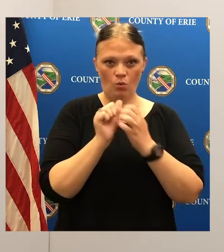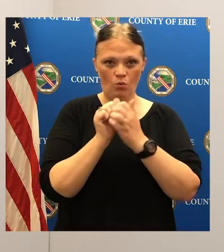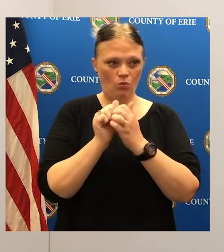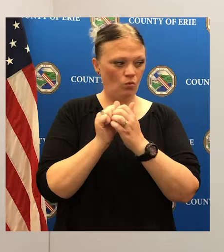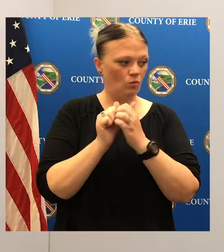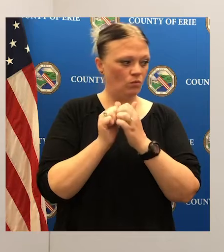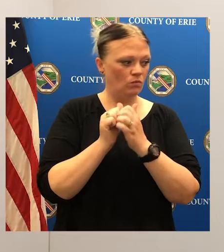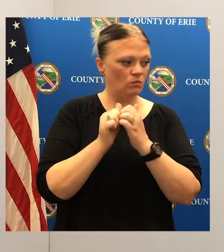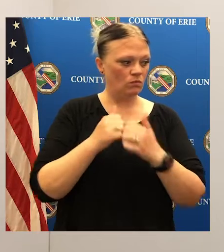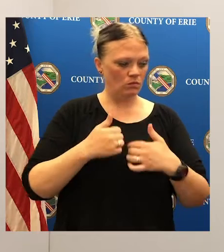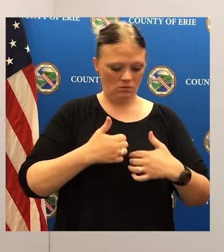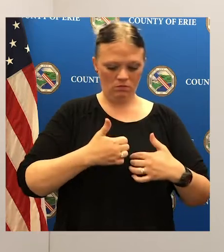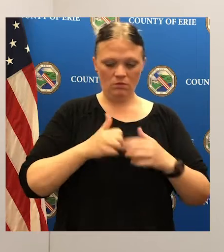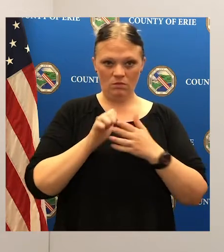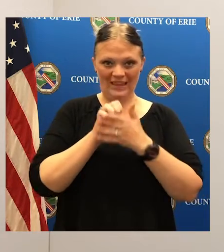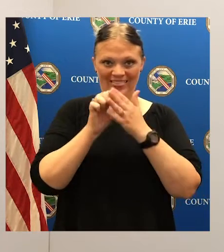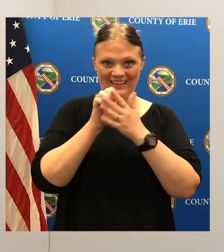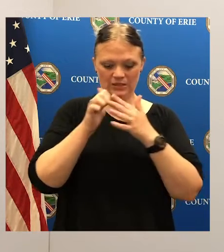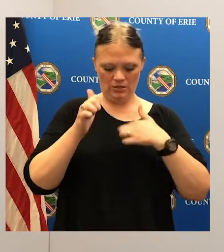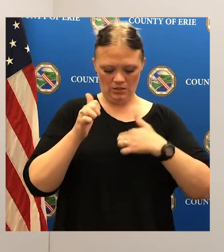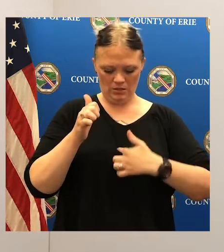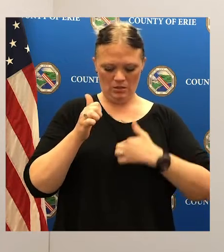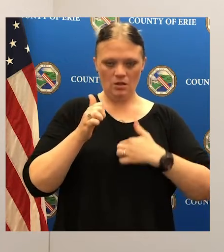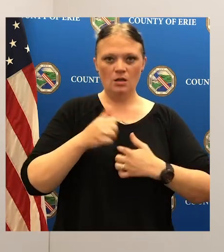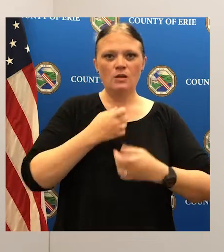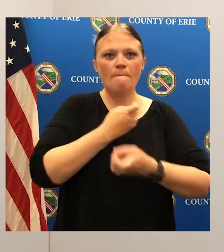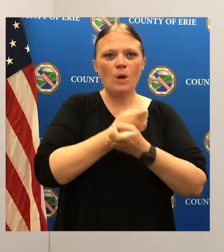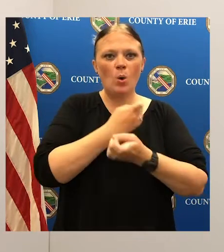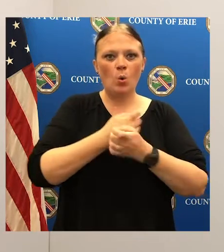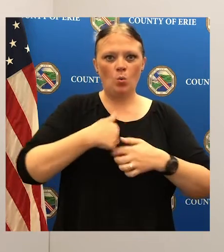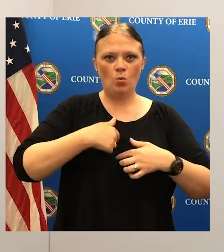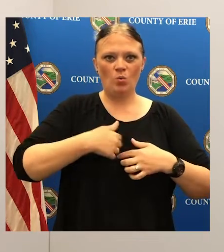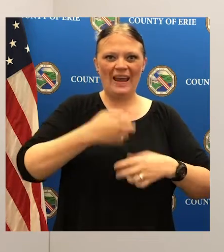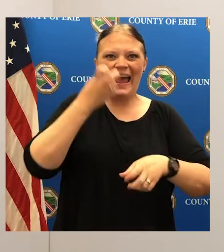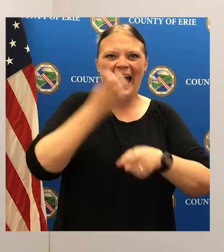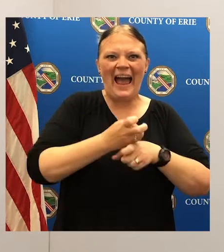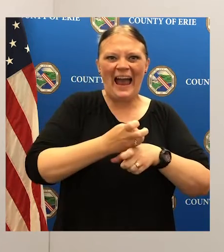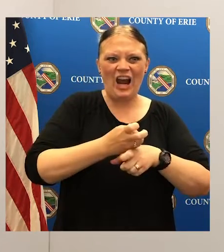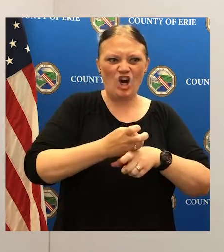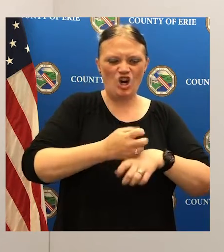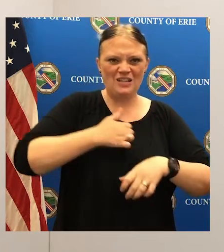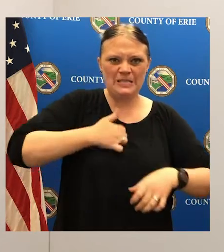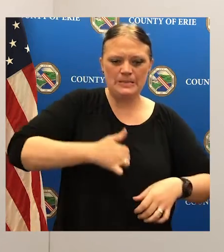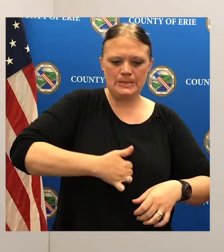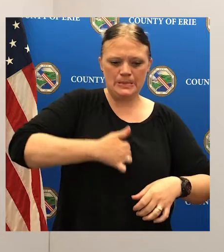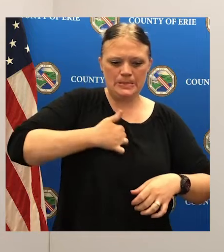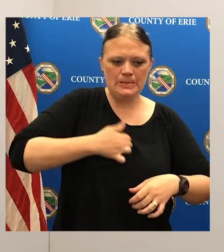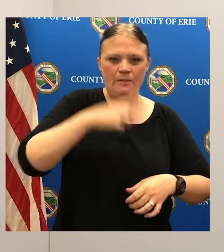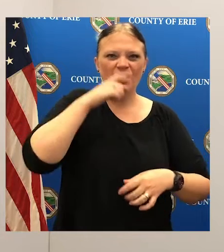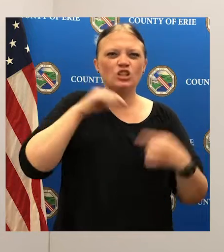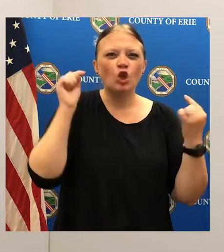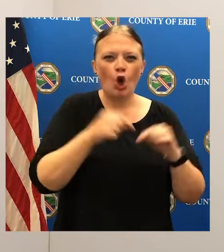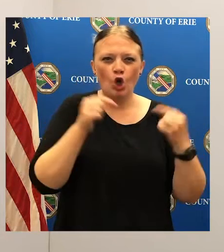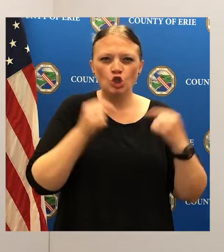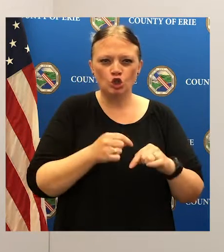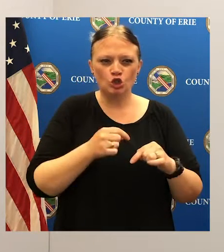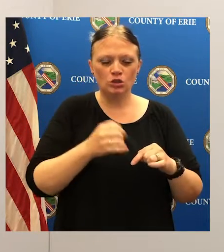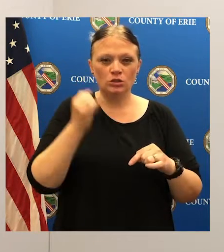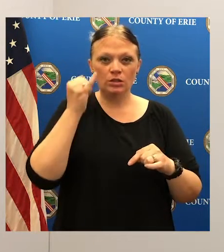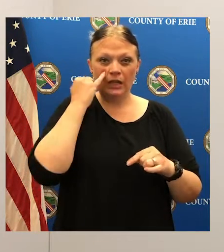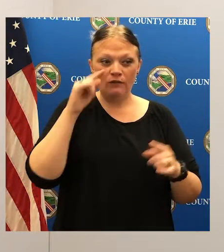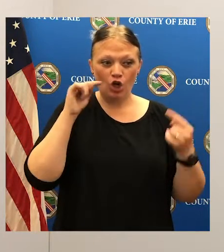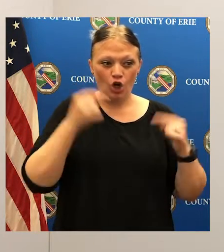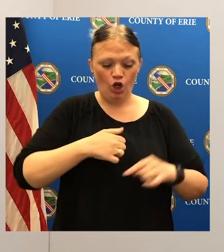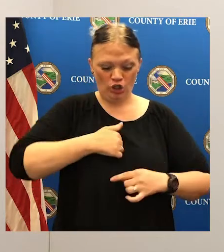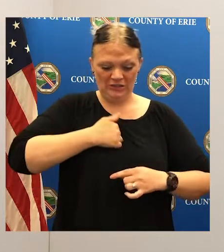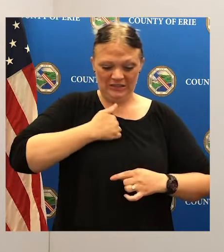right here on your sternum bone, you're going to rub back and forth hard. You're looking for a deep pain reflex here.